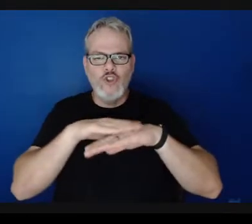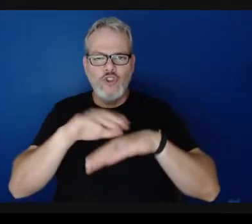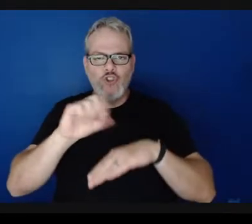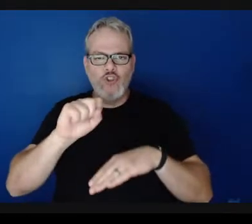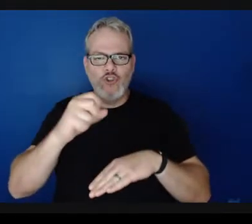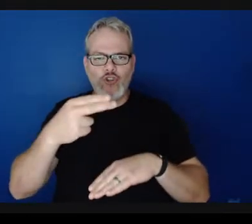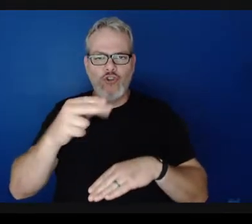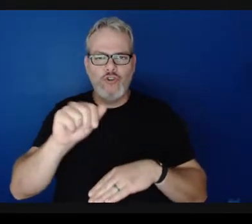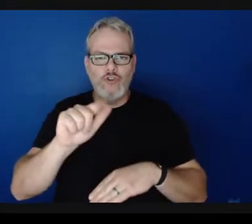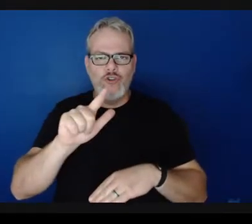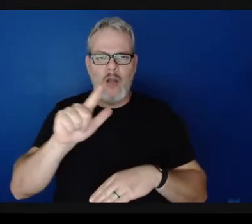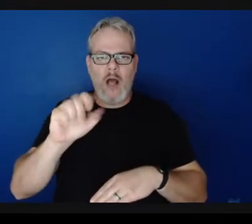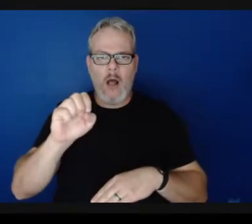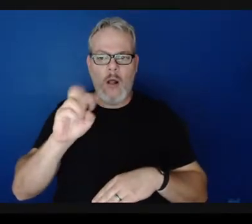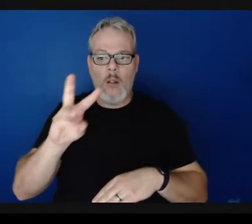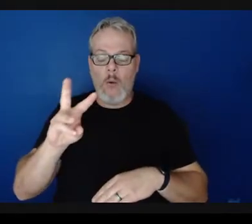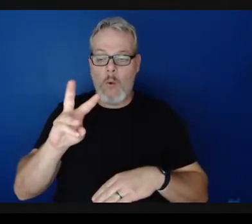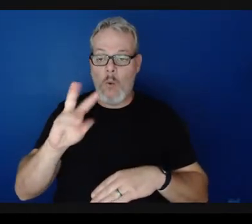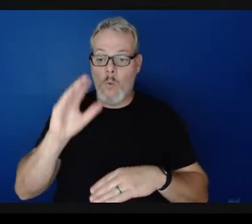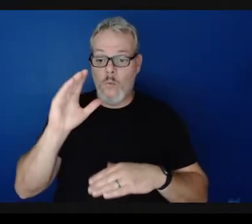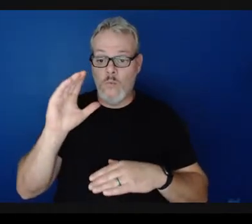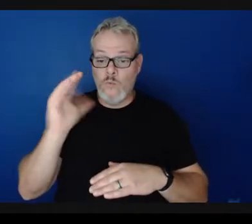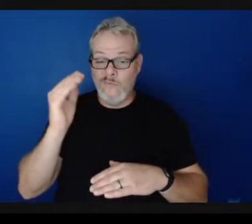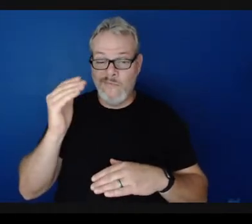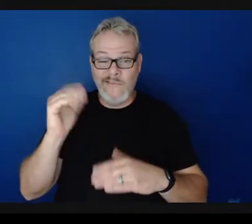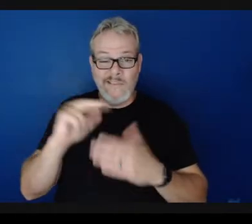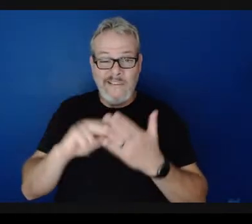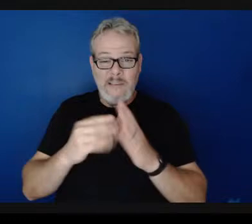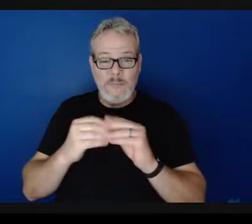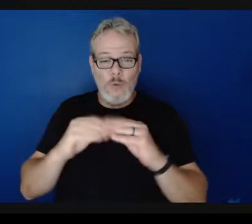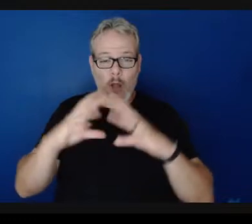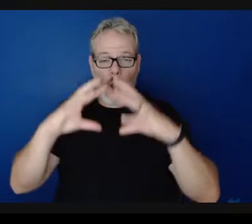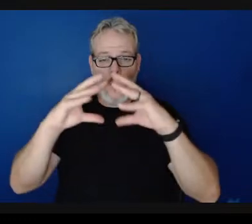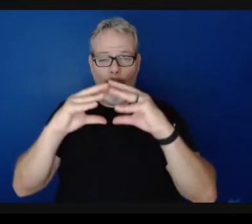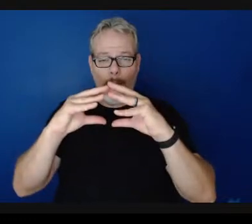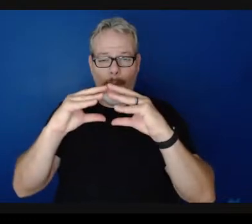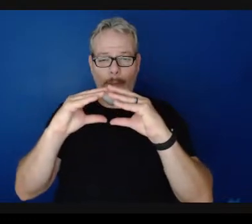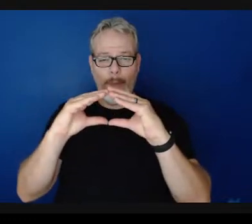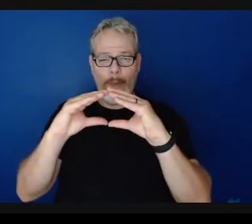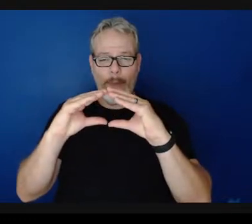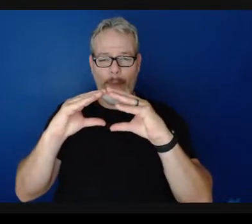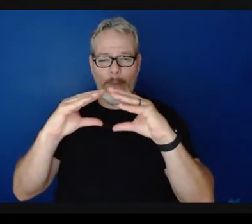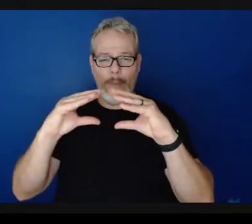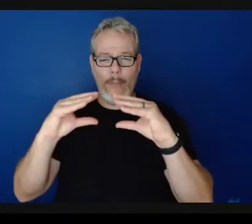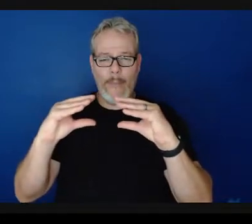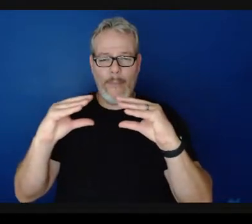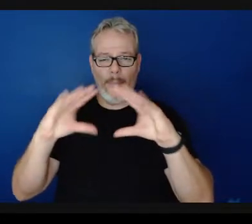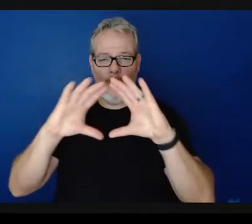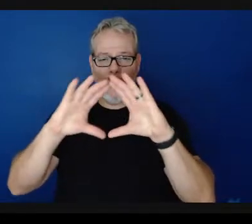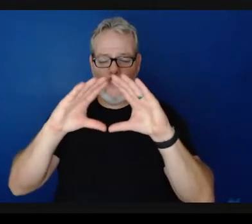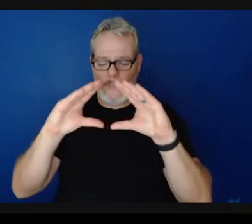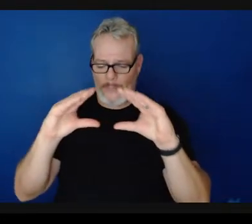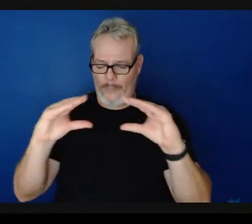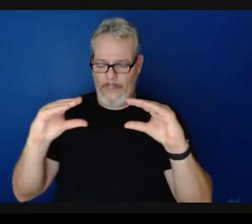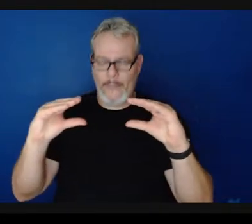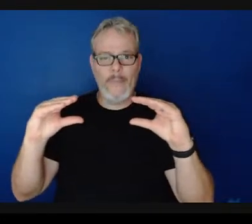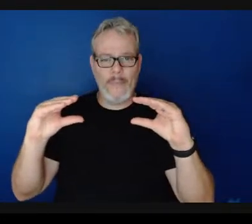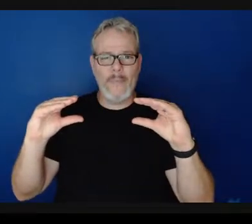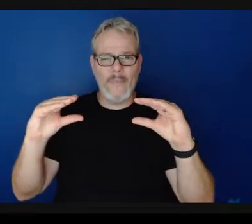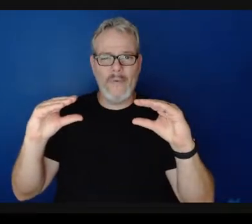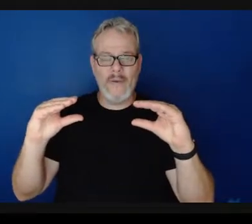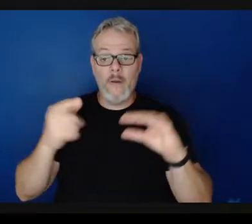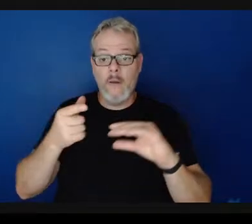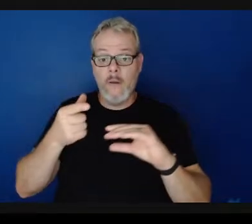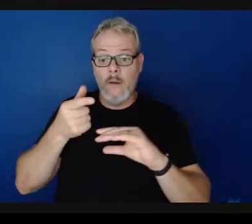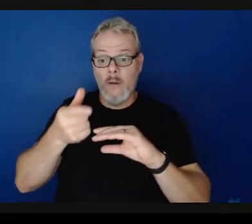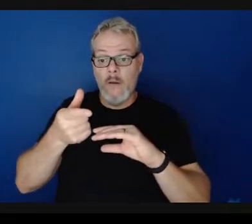a ball, a roundish oblate spheroid, if you want to be more technical there. A roundish thing, and it's